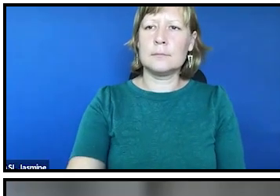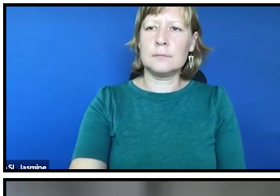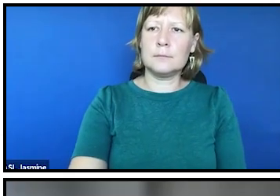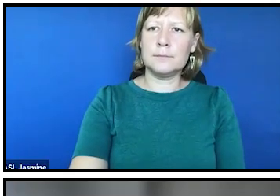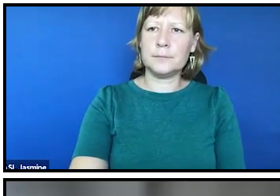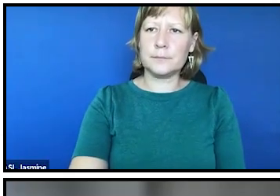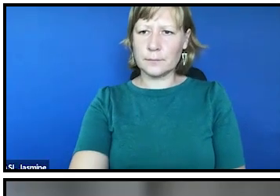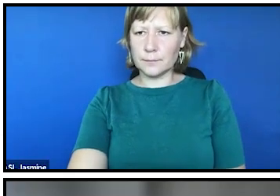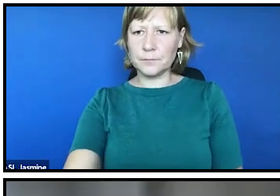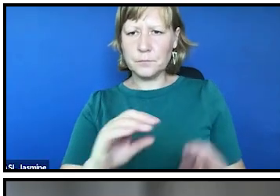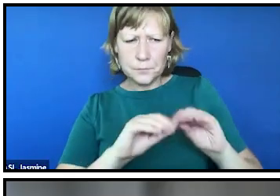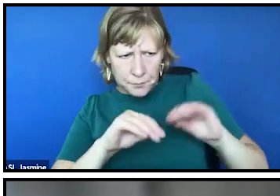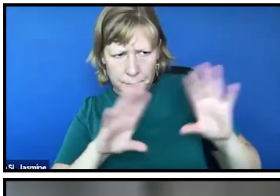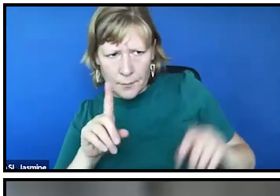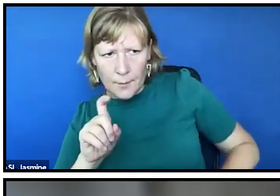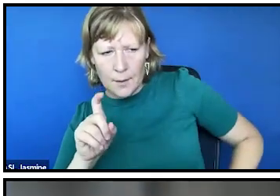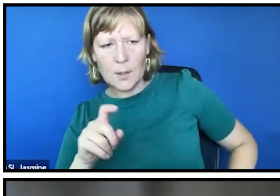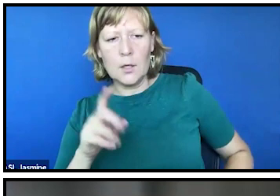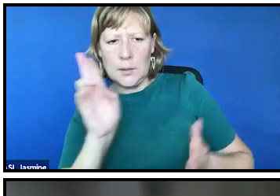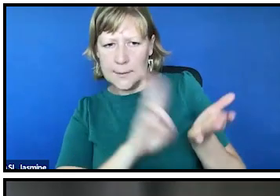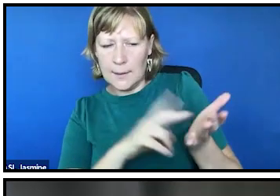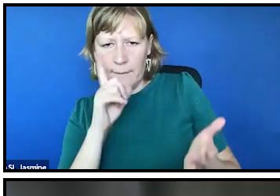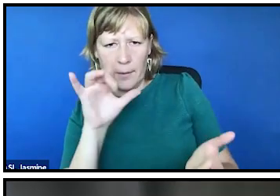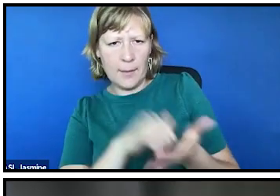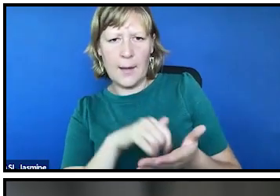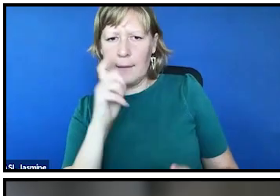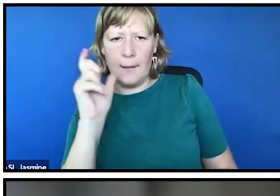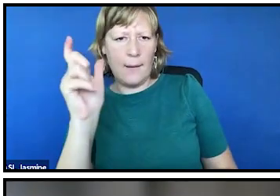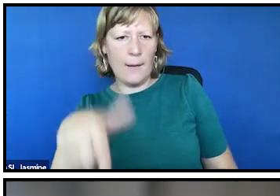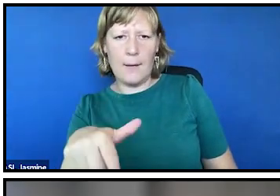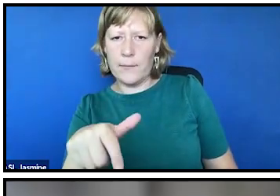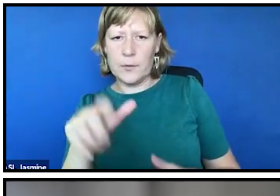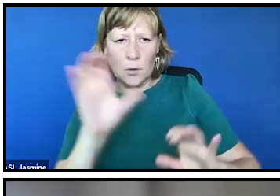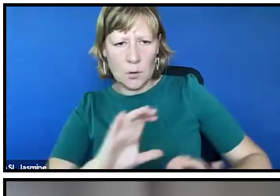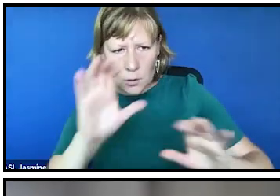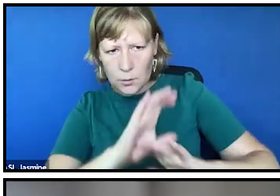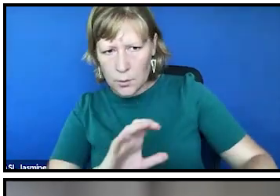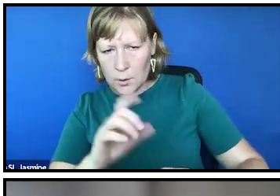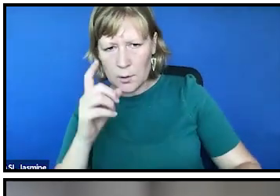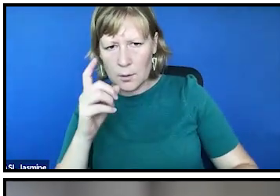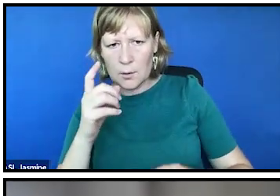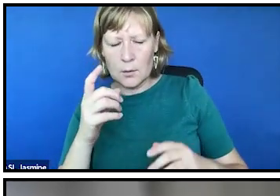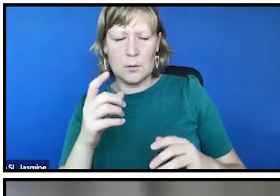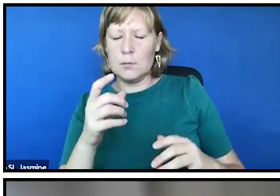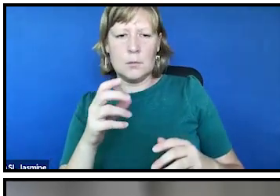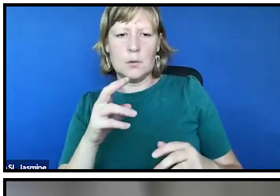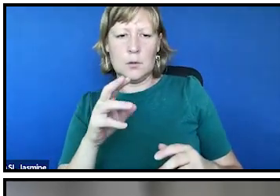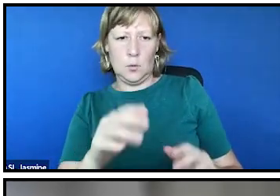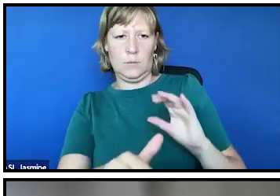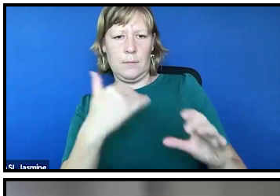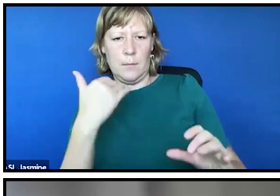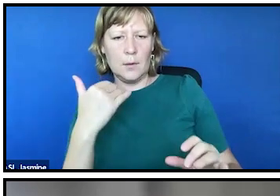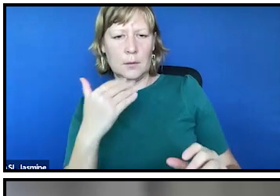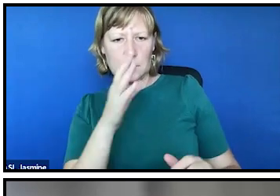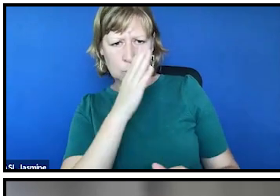So just to be clear, once you sign up for that, you won't have to go to the newsletter to find it unless you want to. The newsletter link will be